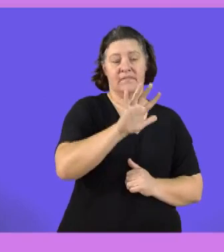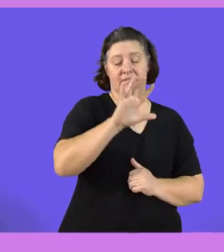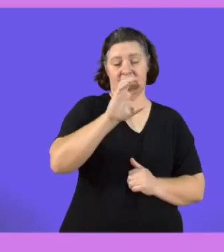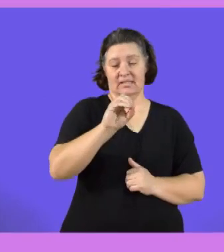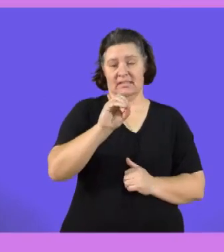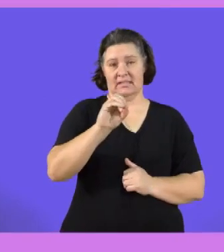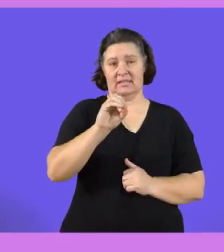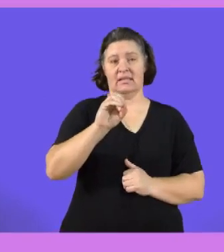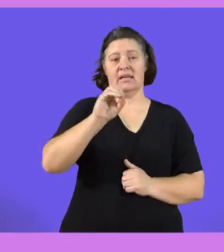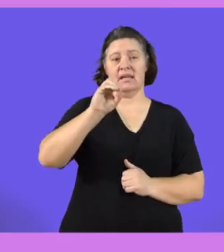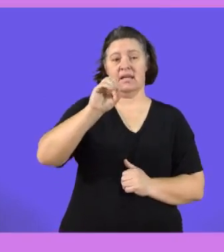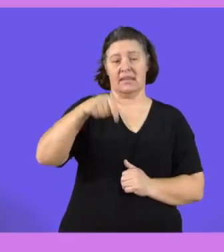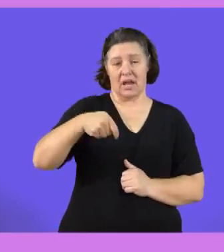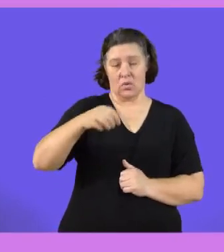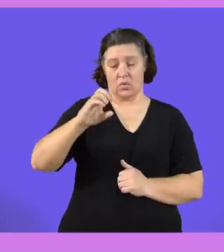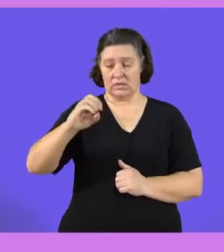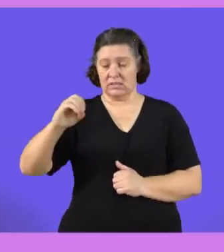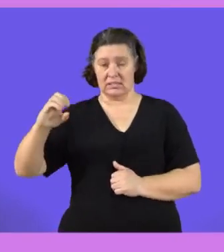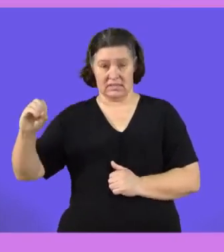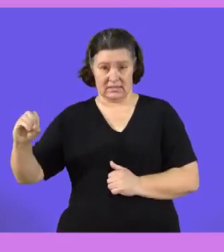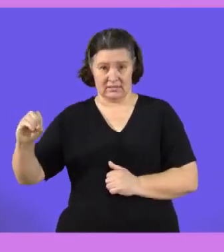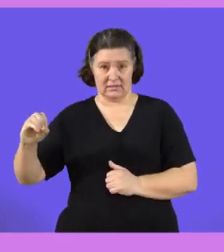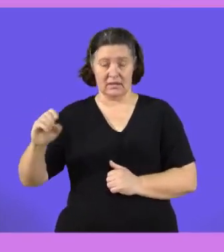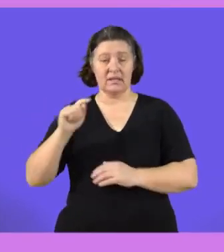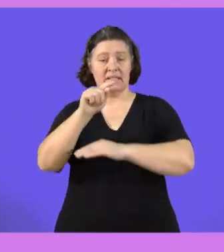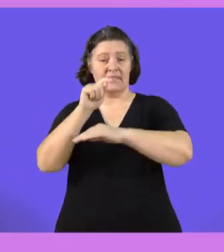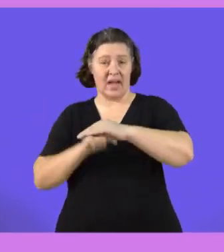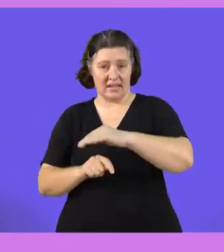50,000, and I divide that by